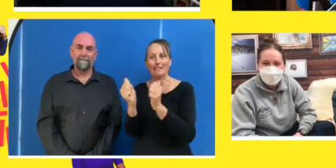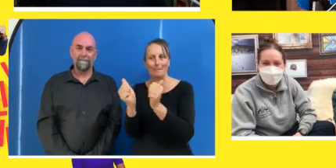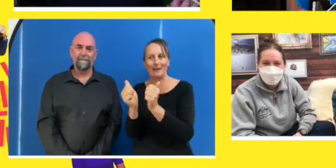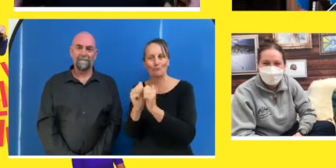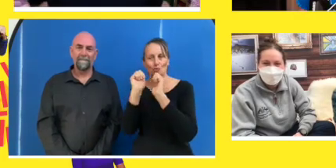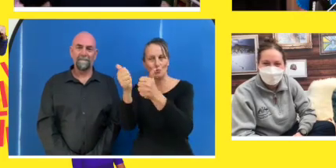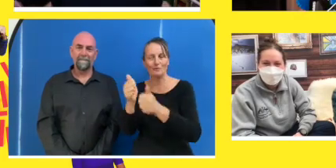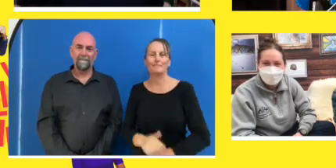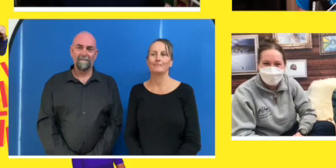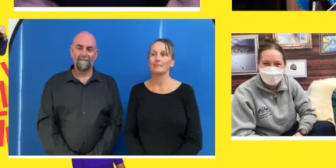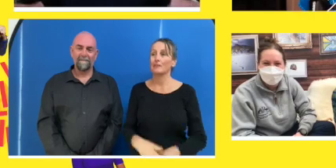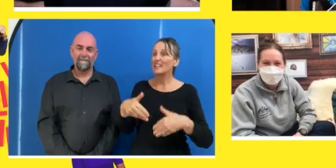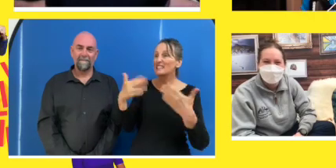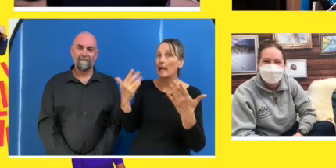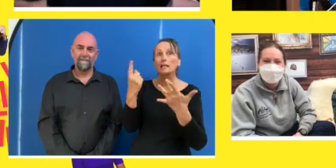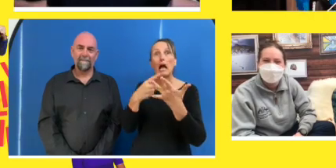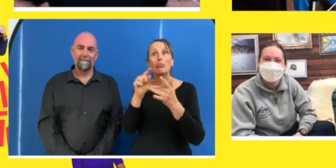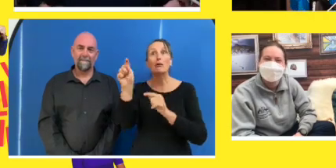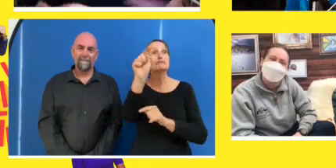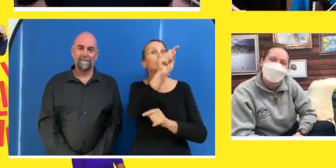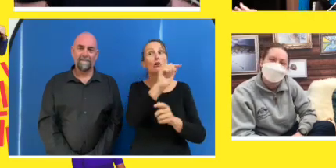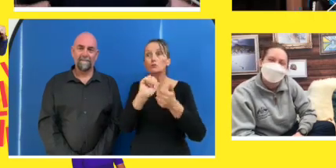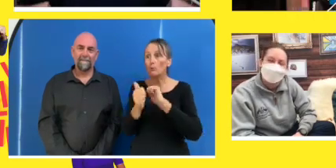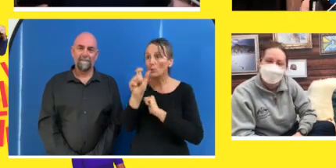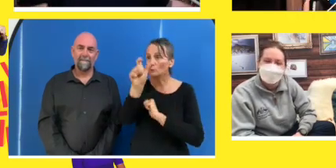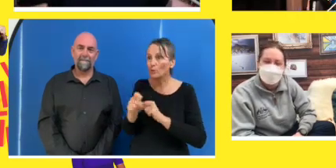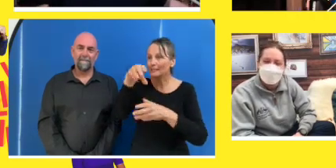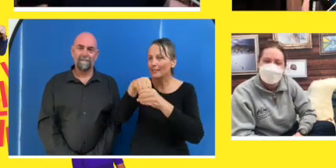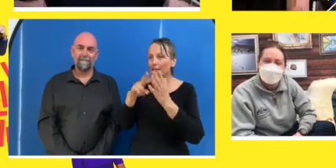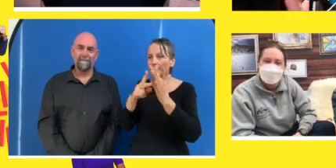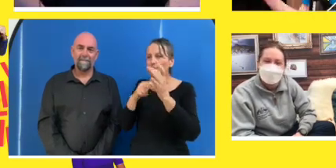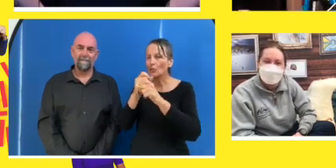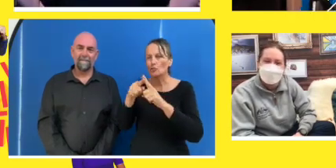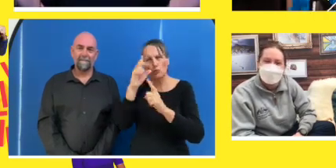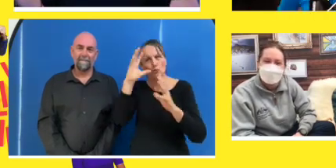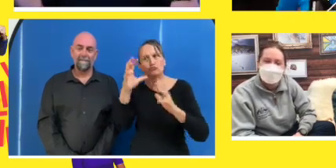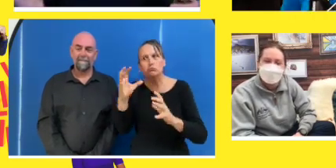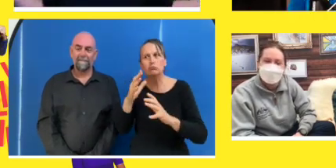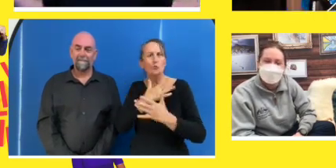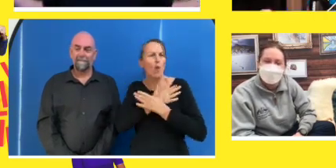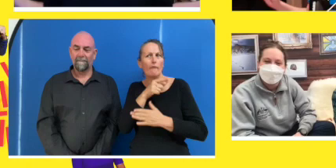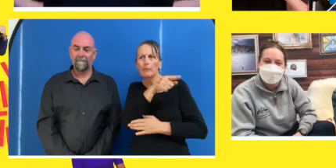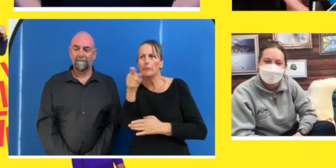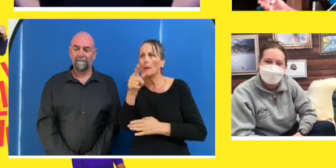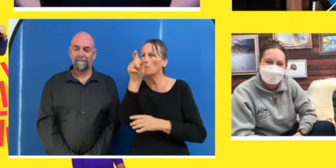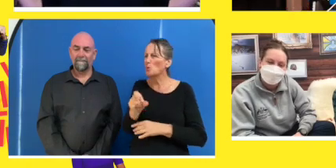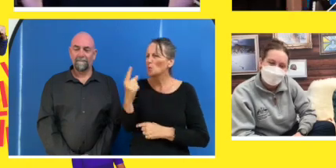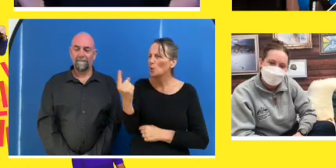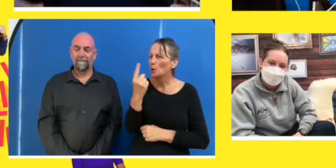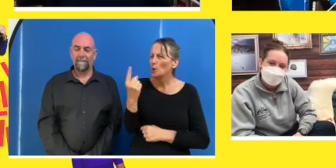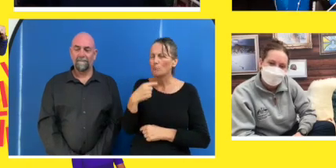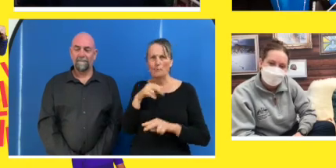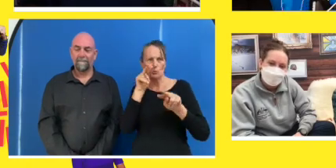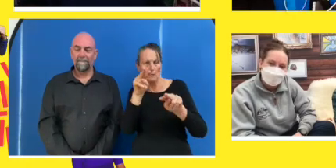with their jocks, we're all good. It covers us. They're magic. Yeah, of course. Who